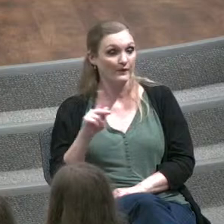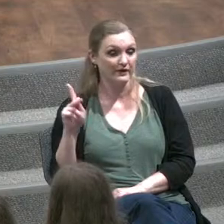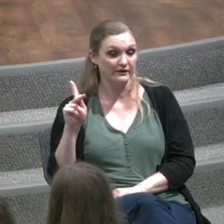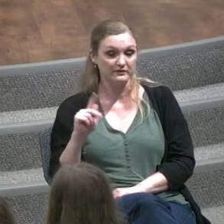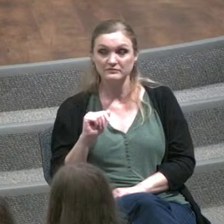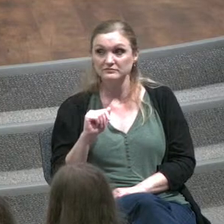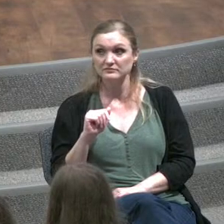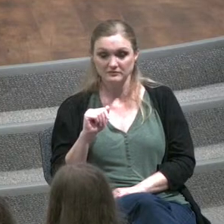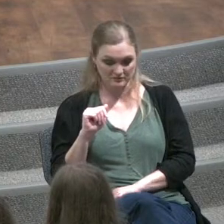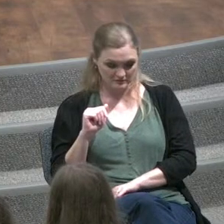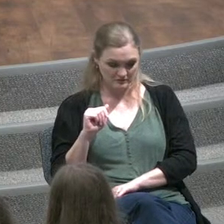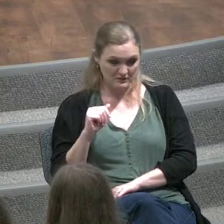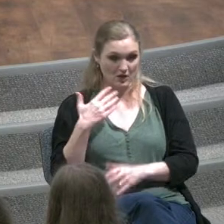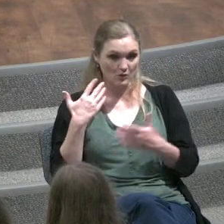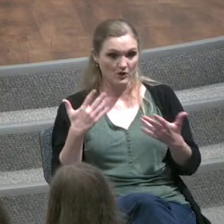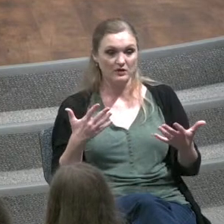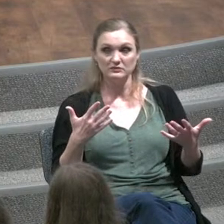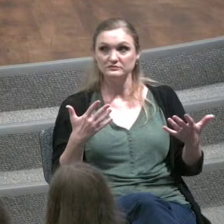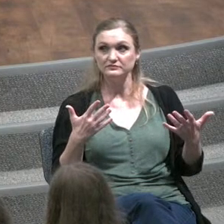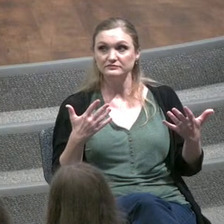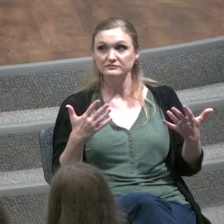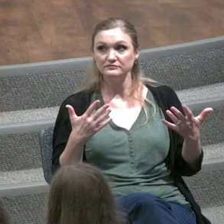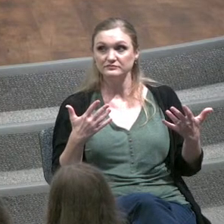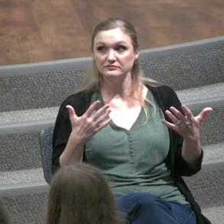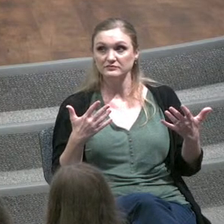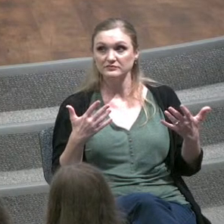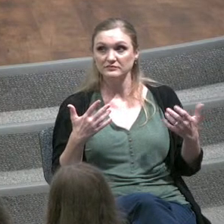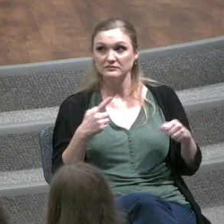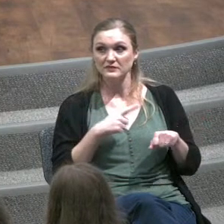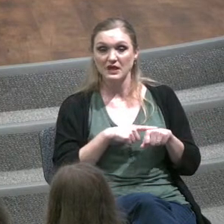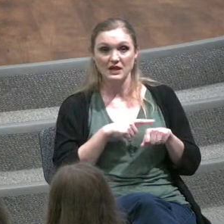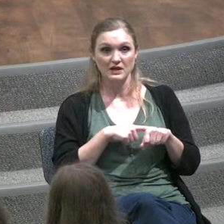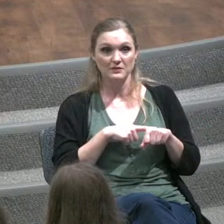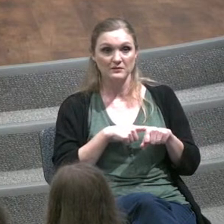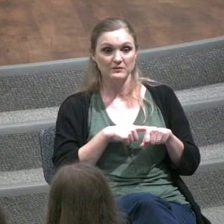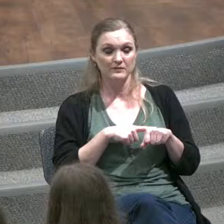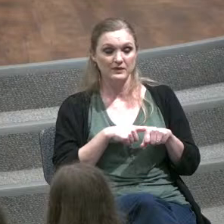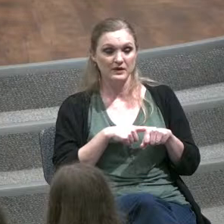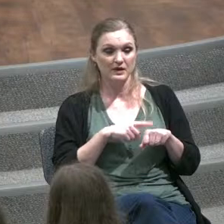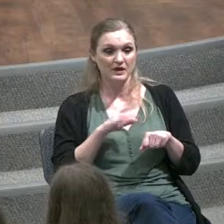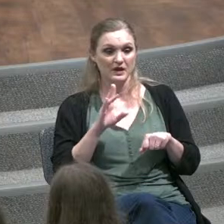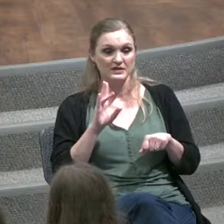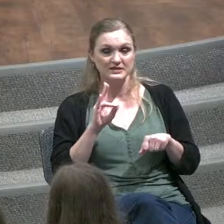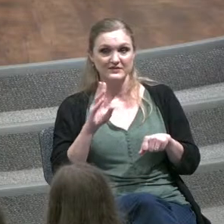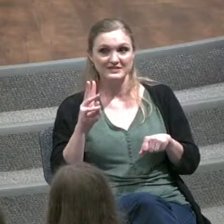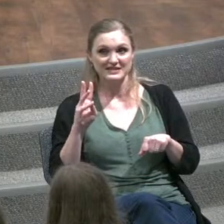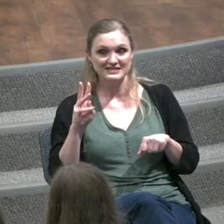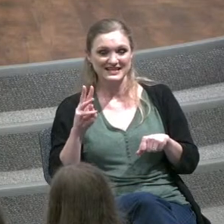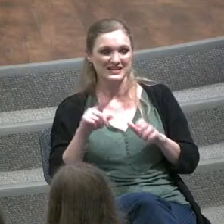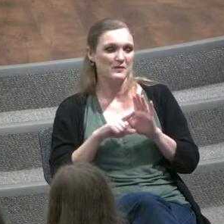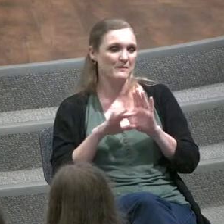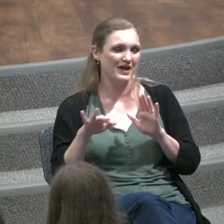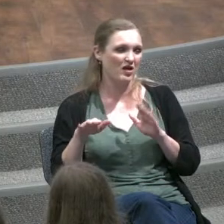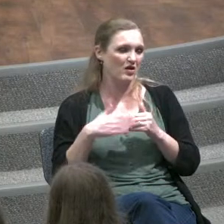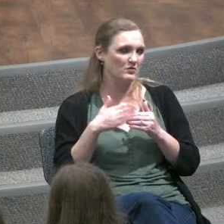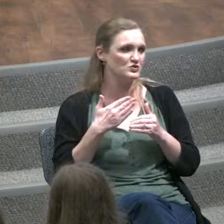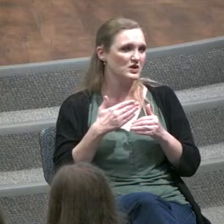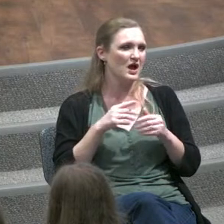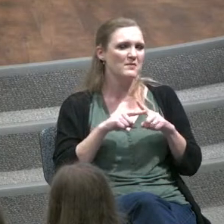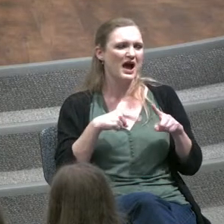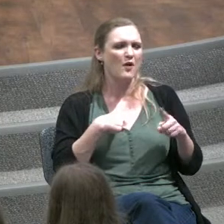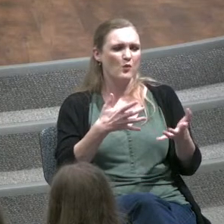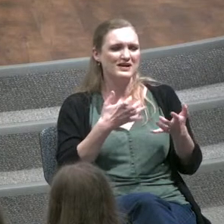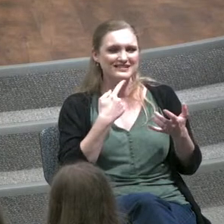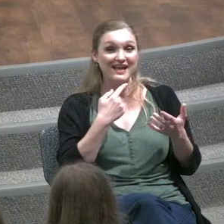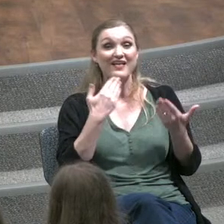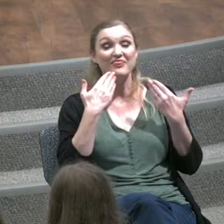All right. Well, so it's 16 after. I know the bell's going to ring any second, but I just want to say thank you